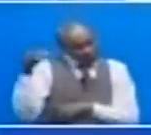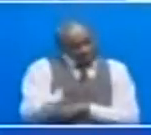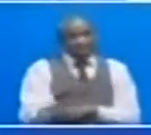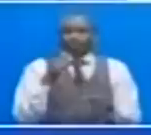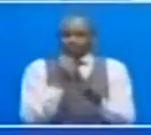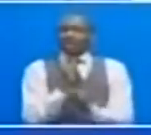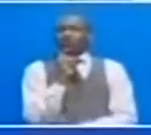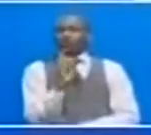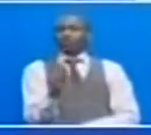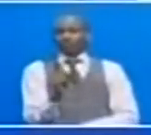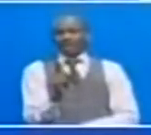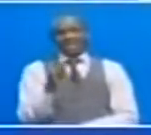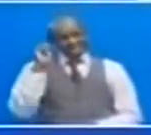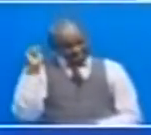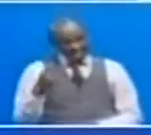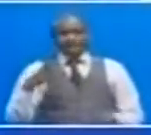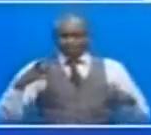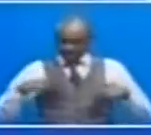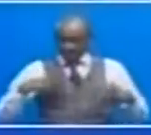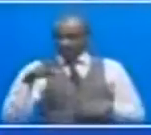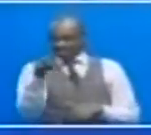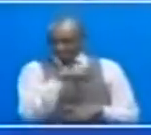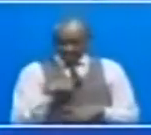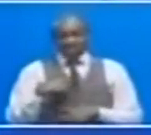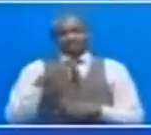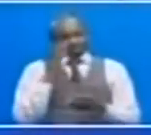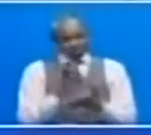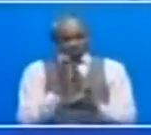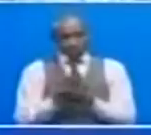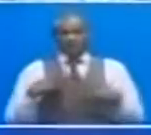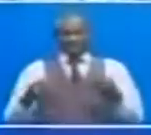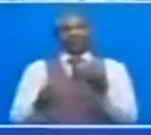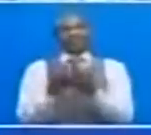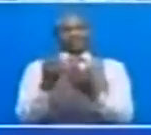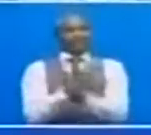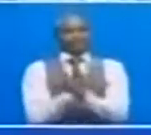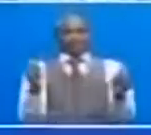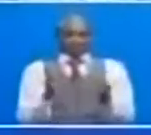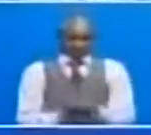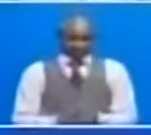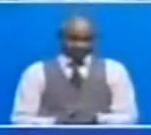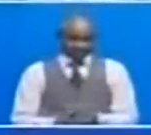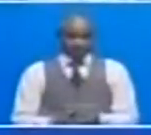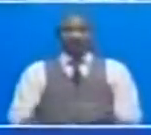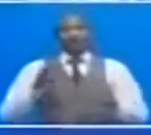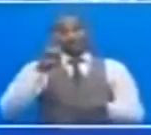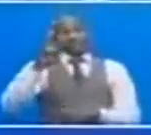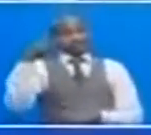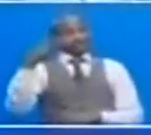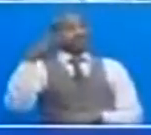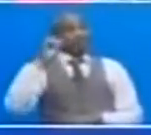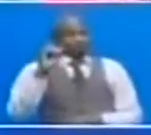to ensure that the Kenyan population is attended to in terms of health care. According to the World Health